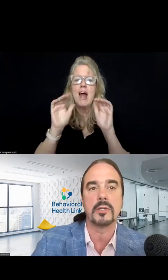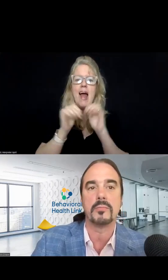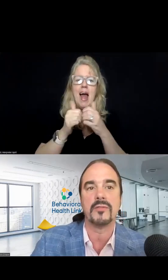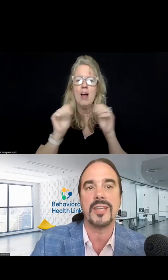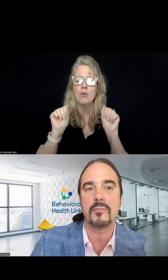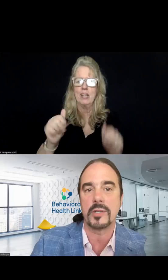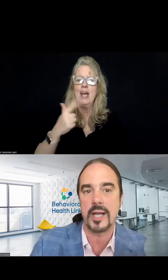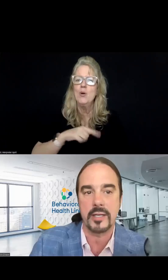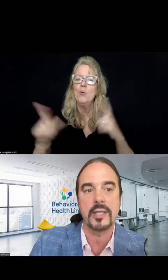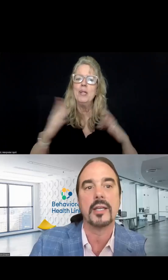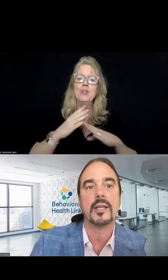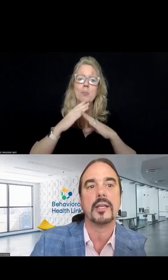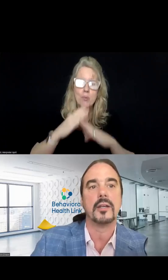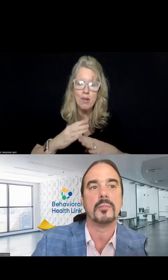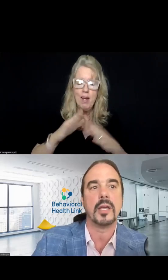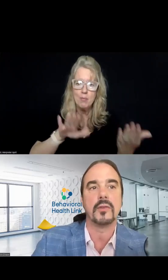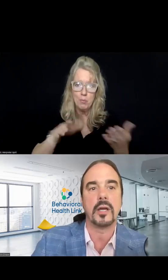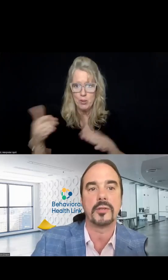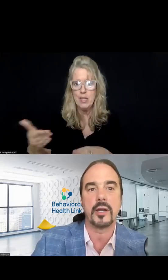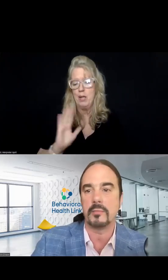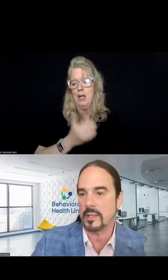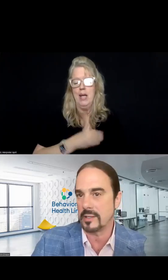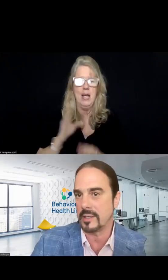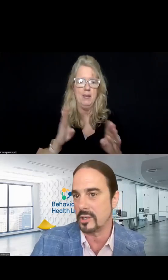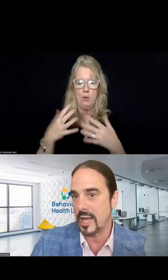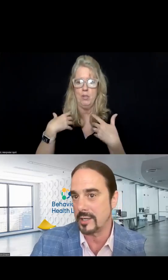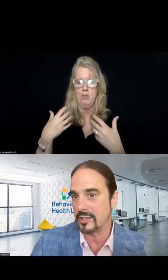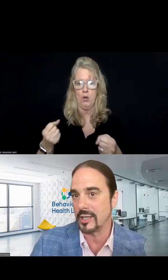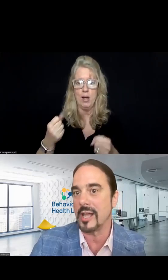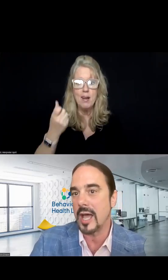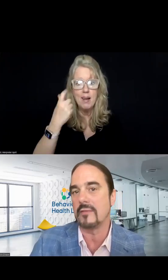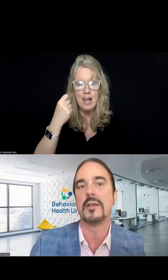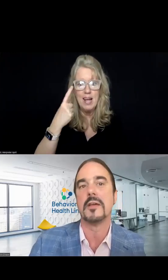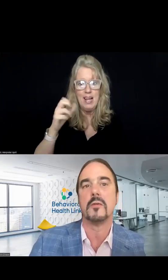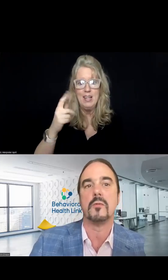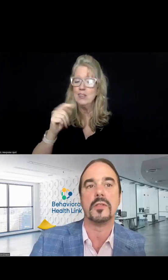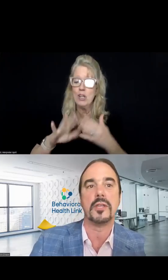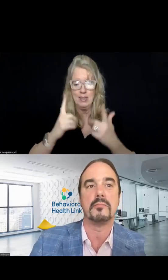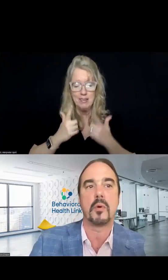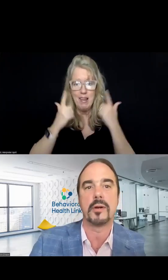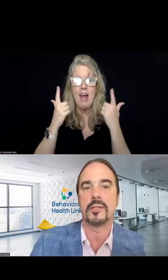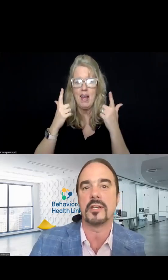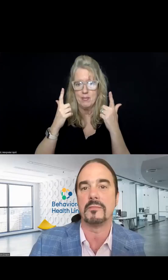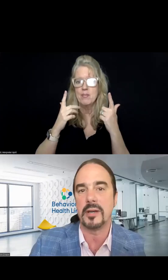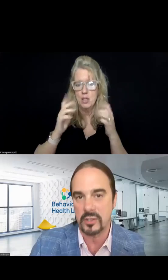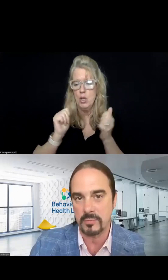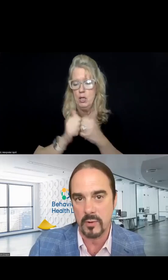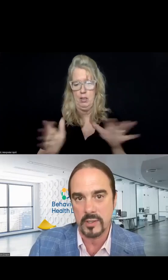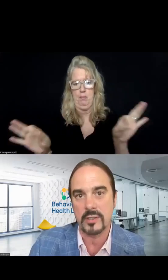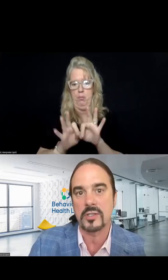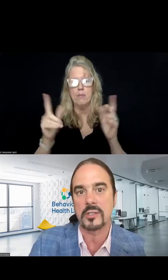be able to prevent mortality in our behavioral health care. But the chat is alive with the importance of